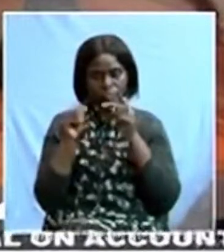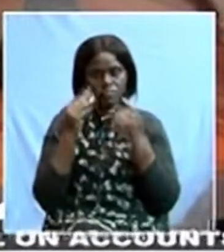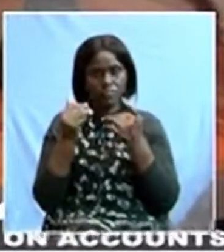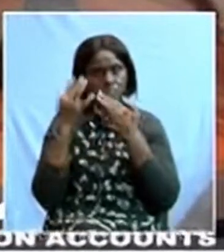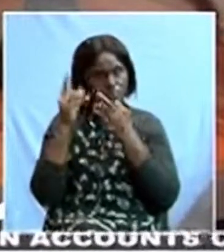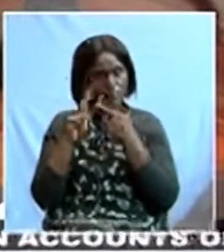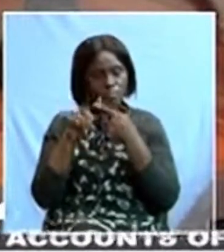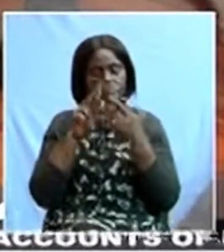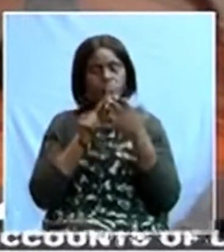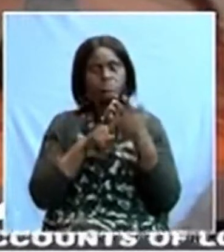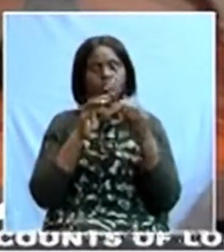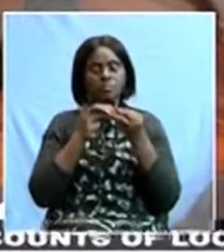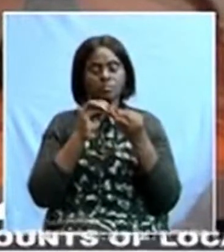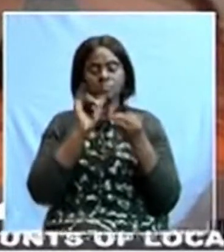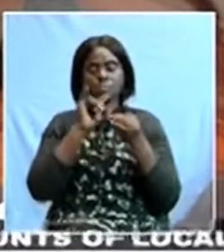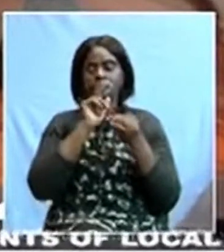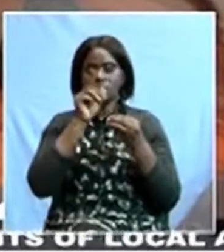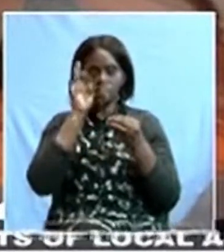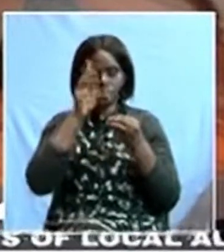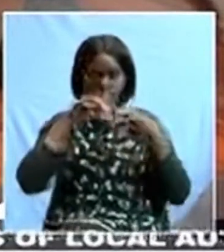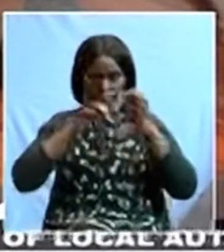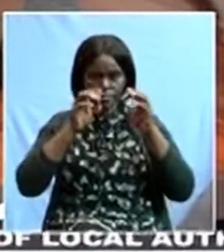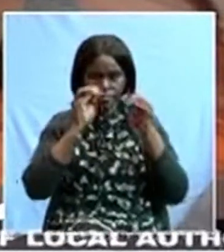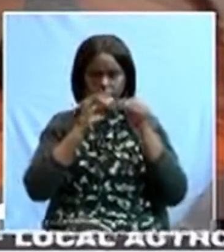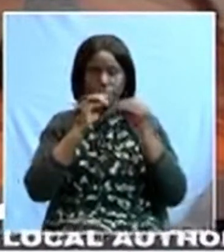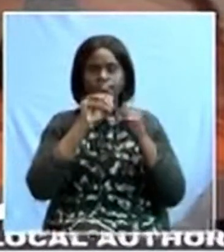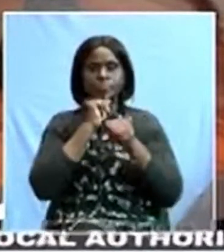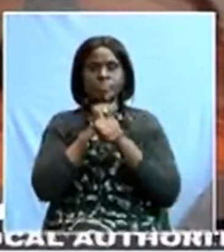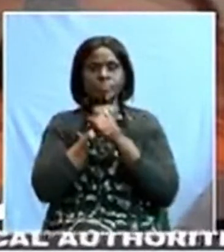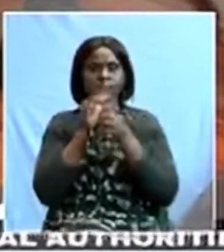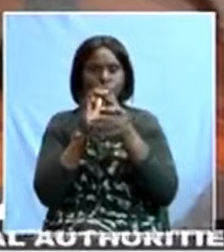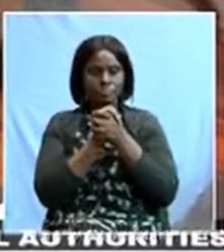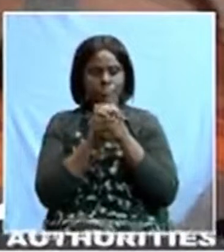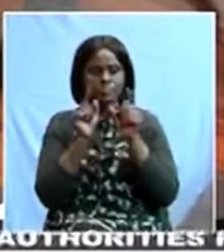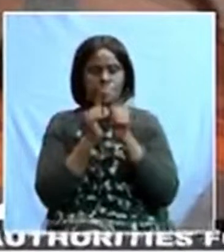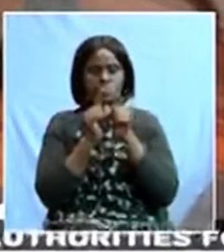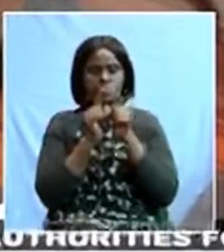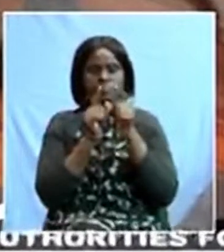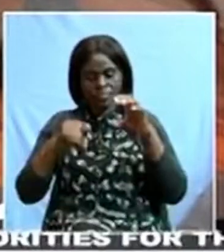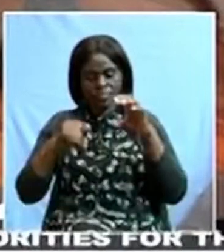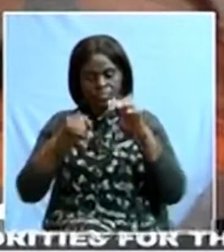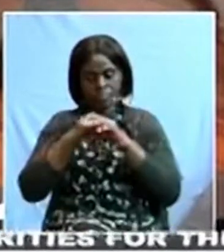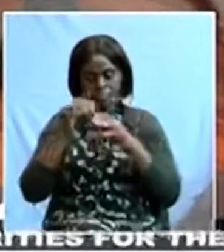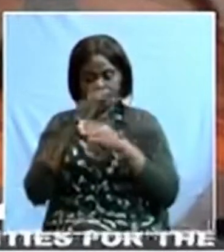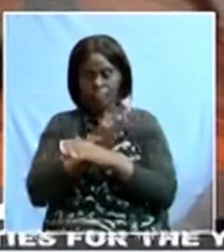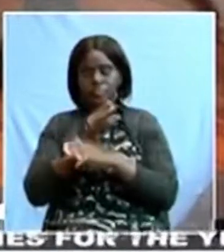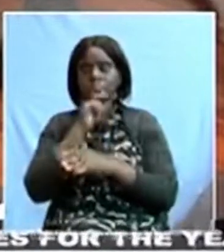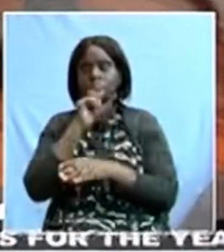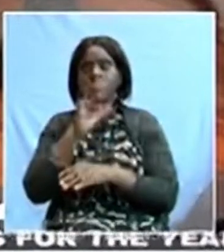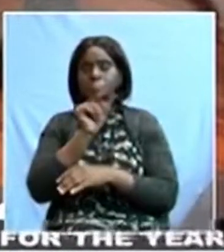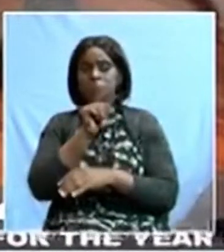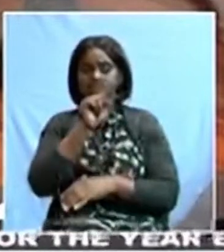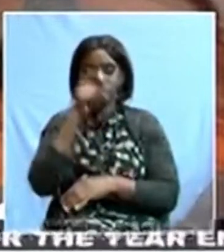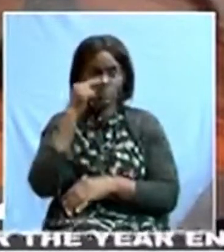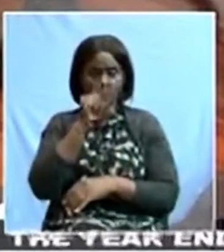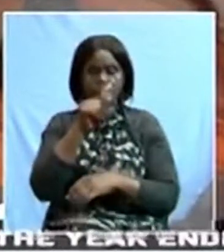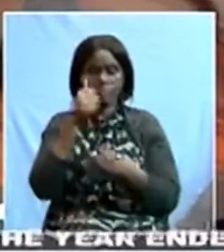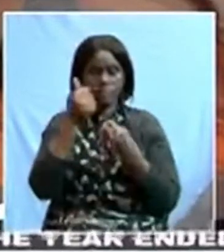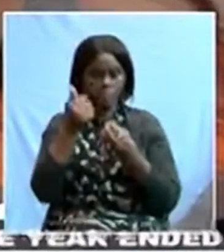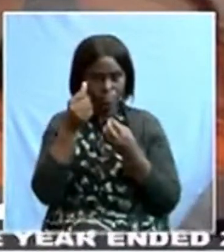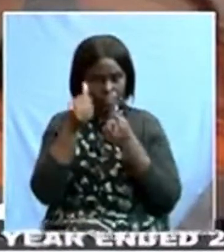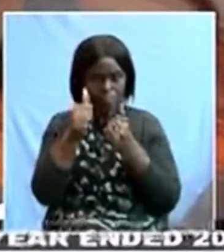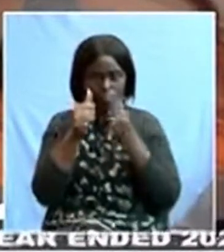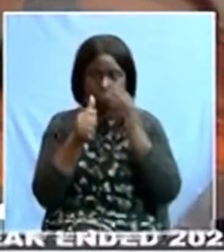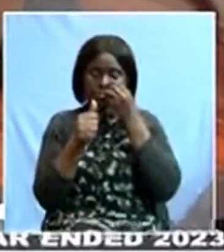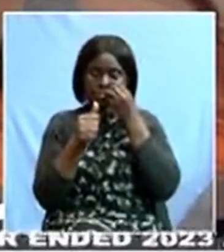wishes to report that it will continue collaborating and engaging the business owners on the need for compliance.